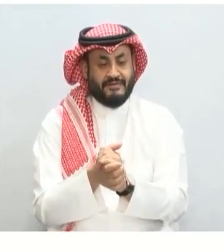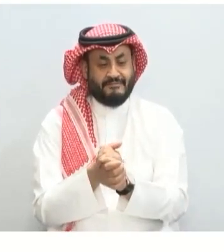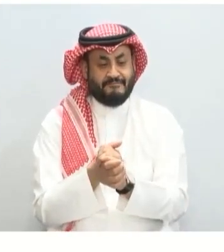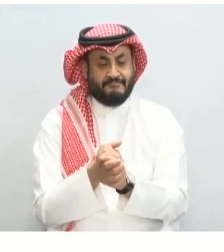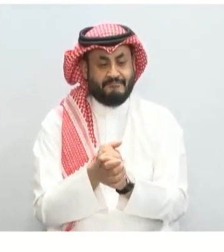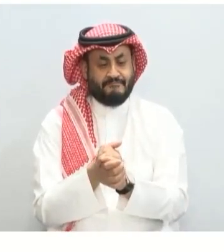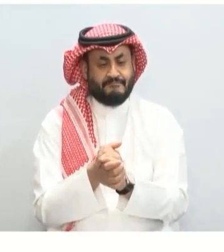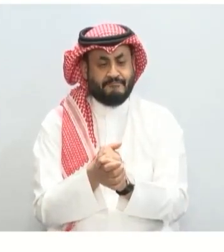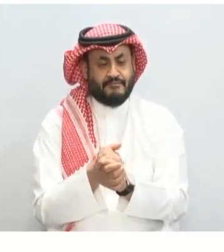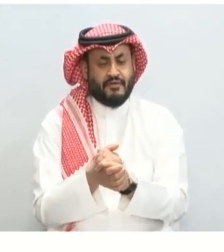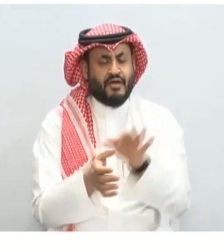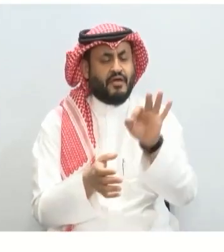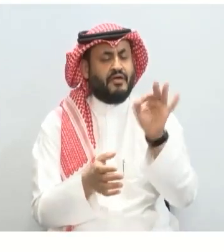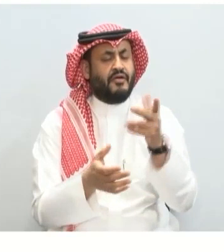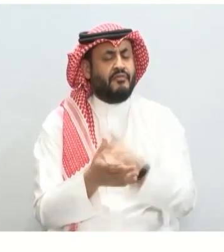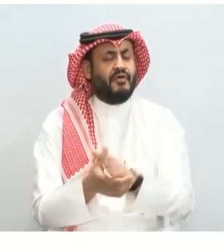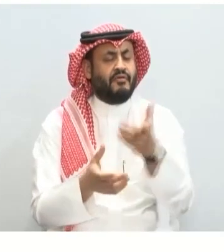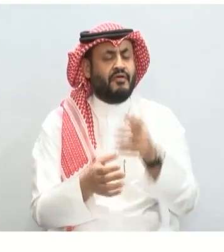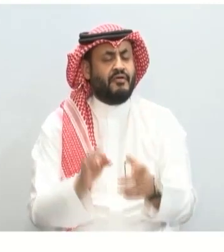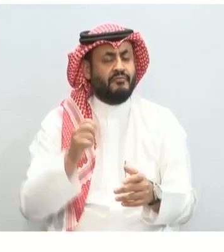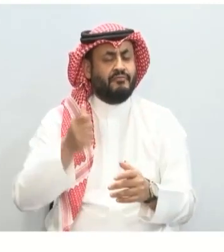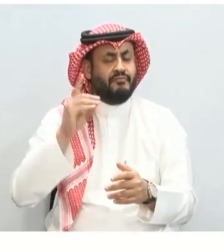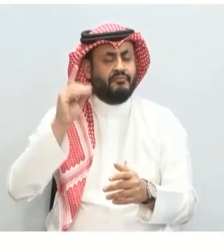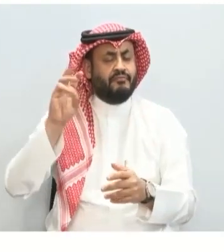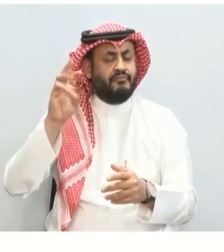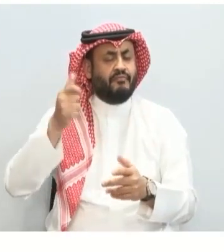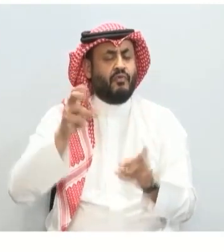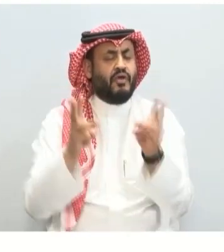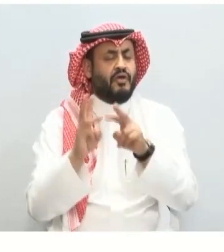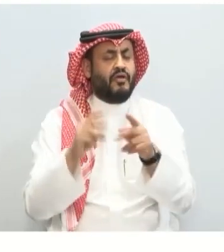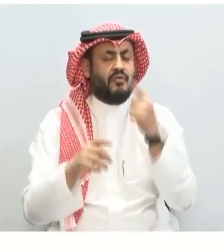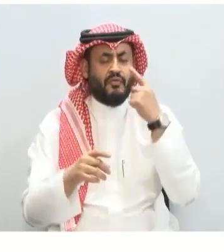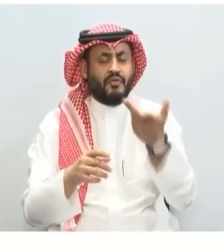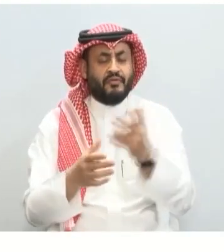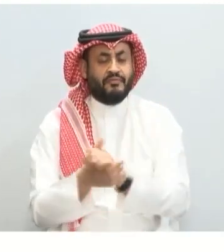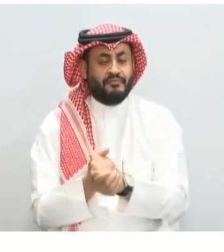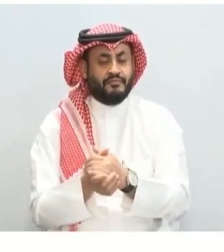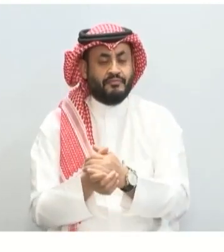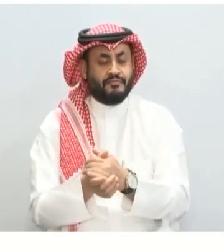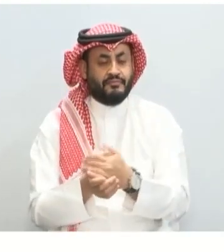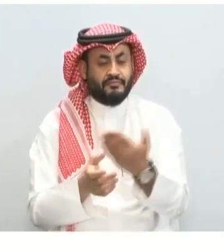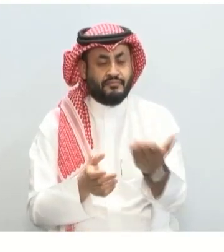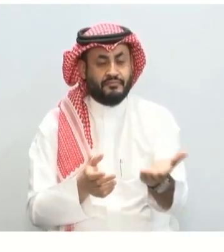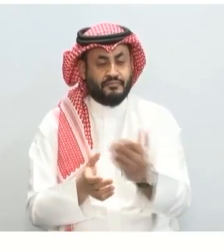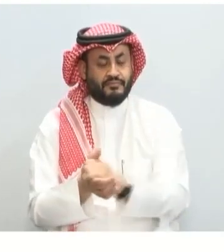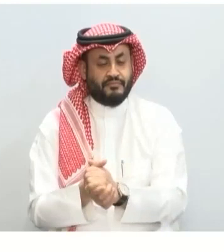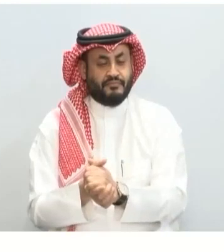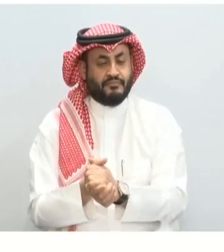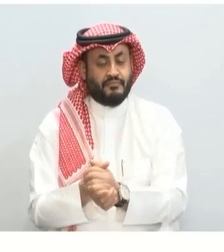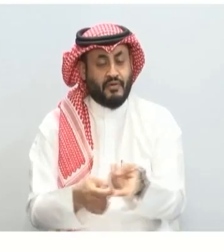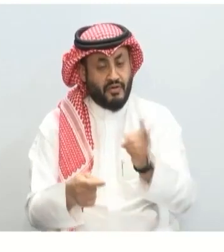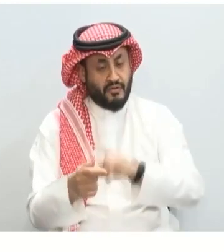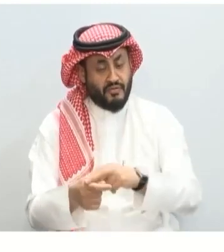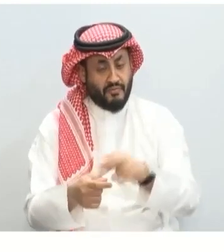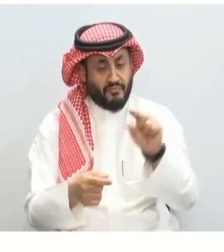Which expressions does Fadwa use in the conversation? Of course, she used, can I give you some more of